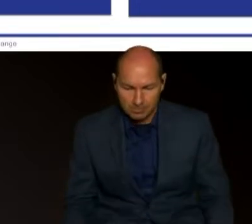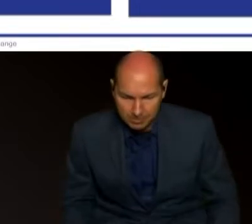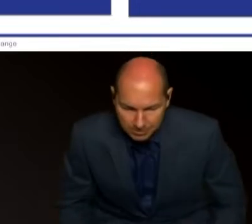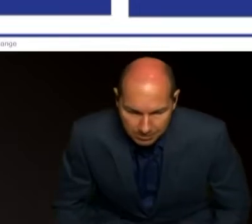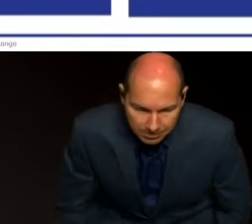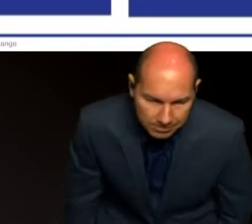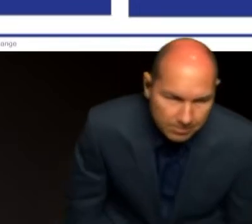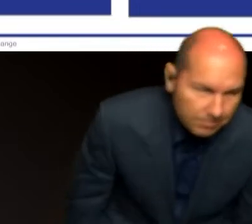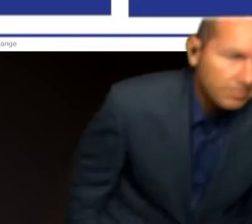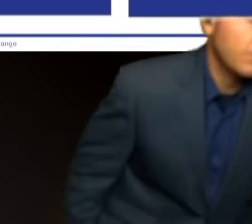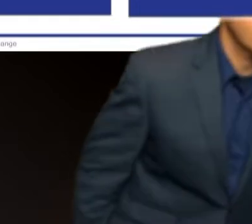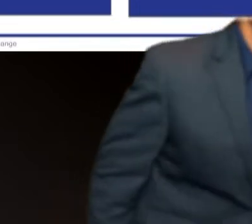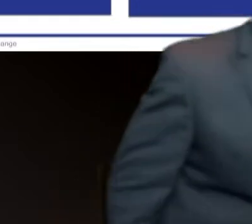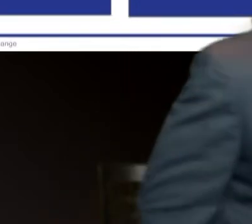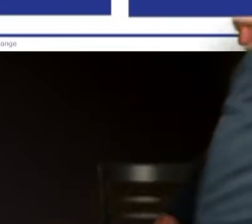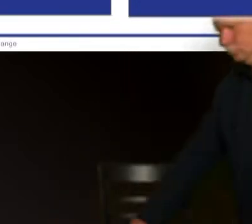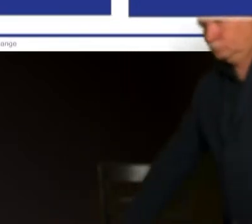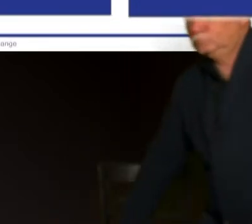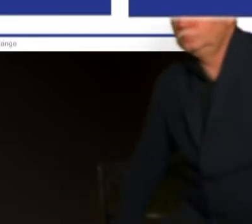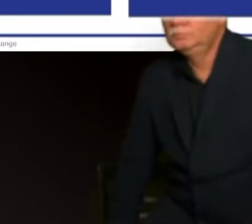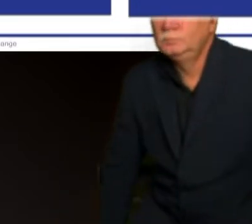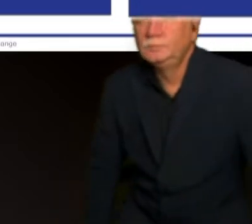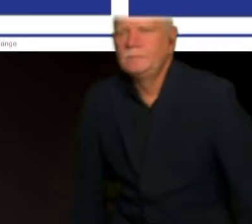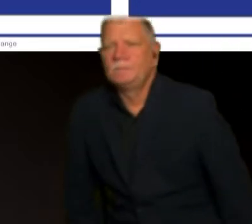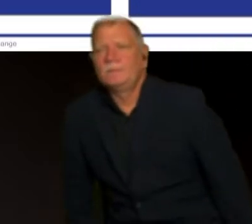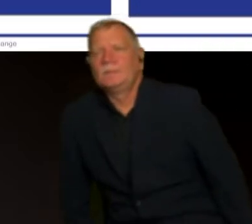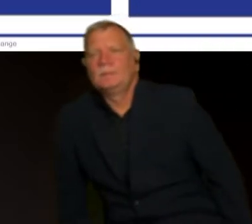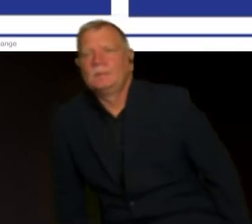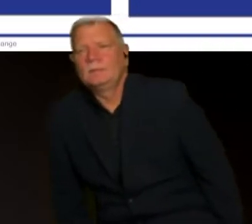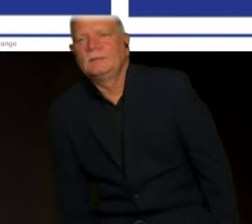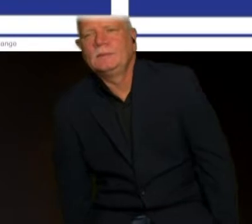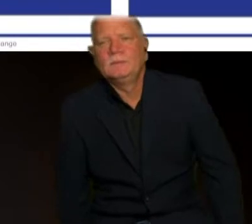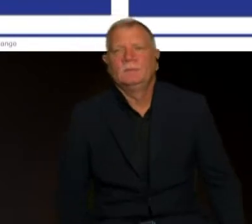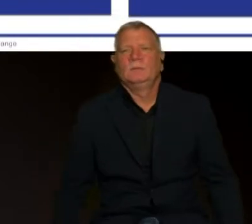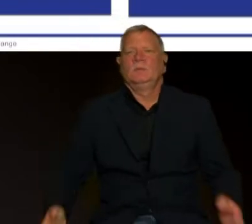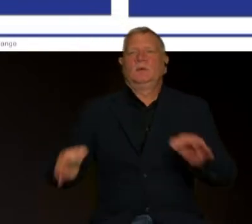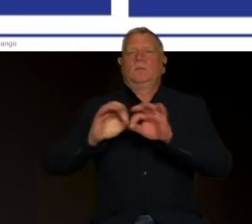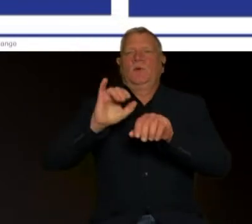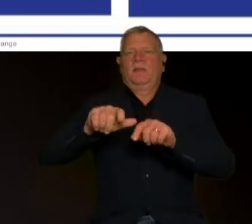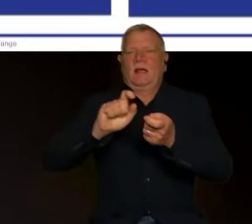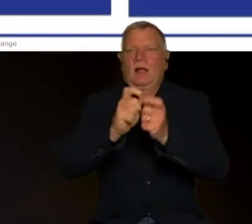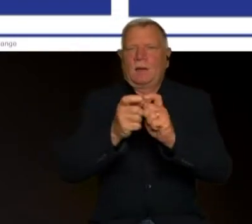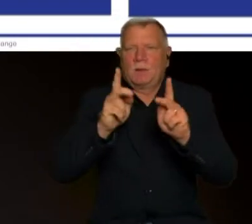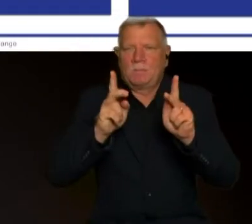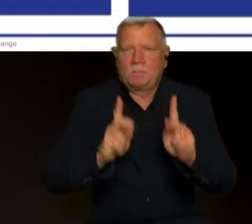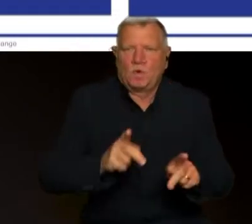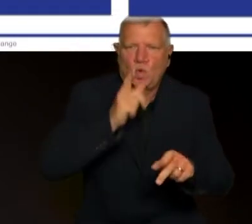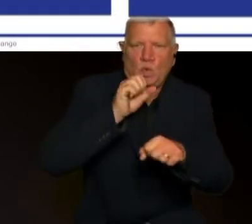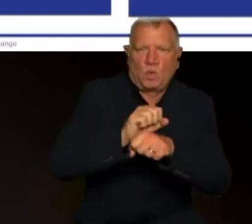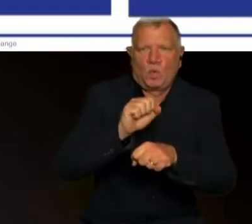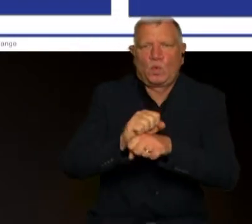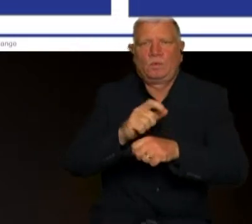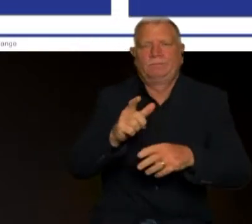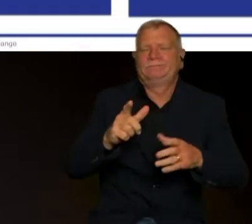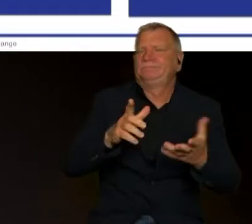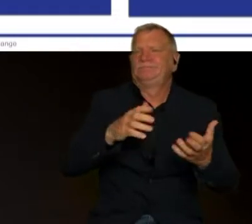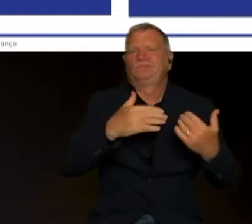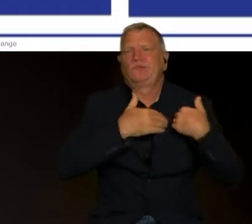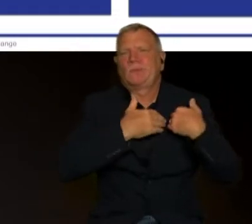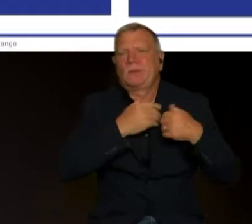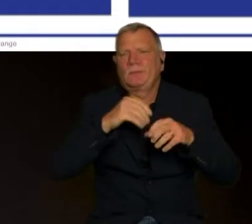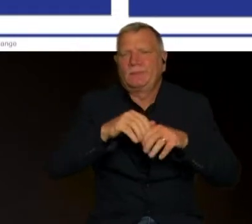a summary. This is a summary of some of the changes that were made. What is important here is that all of these changes in personnel, duties